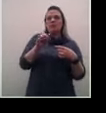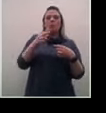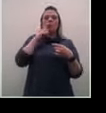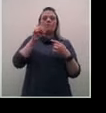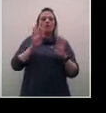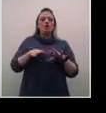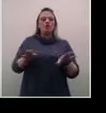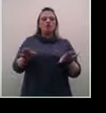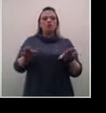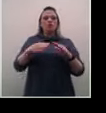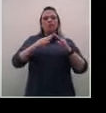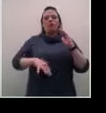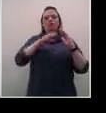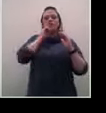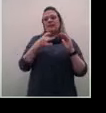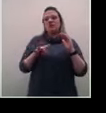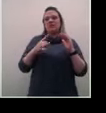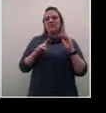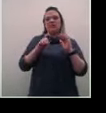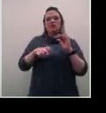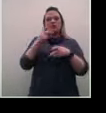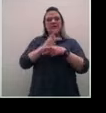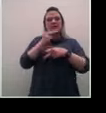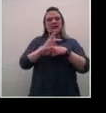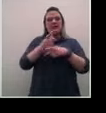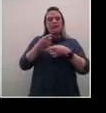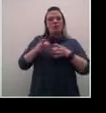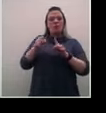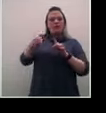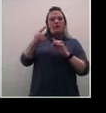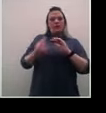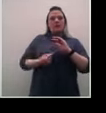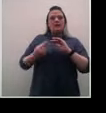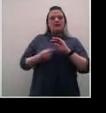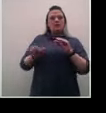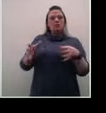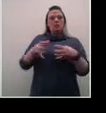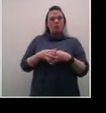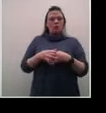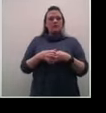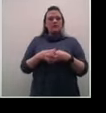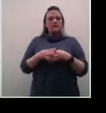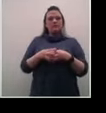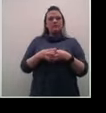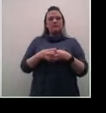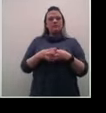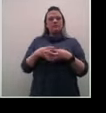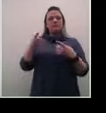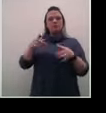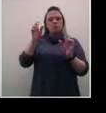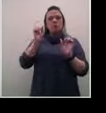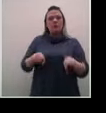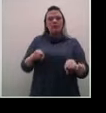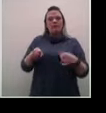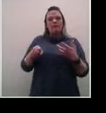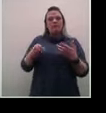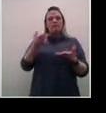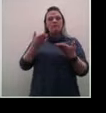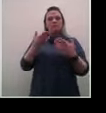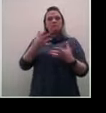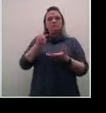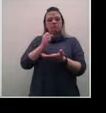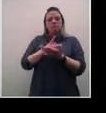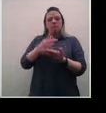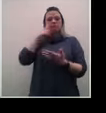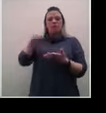a minor child at home and you have to stay with them while they're in isolation or quarantine, you may be eligible for paid leave.